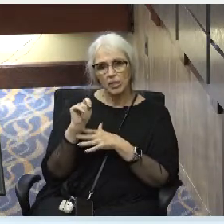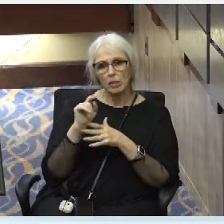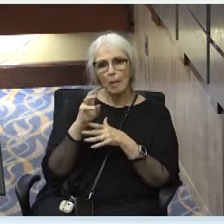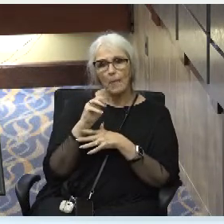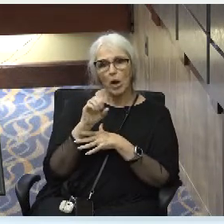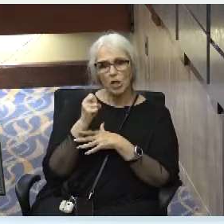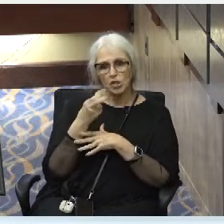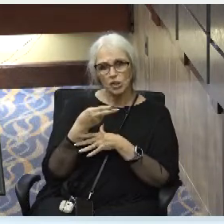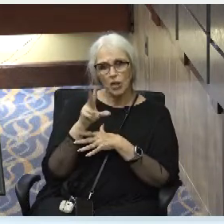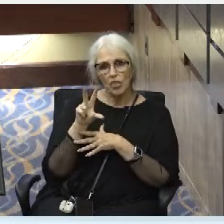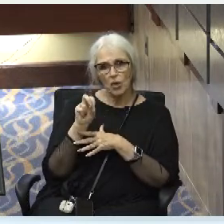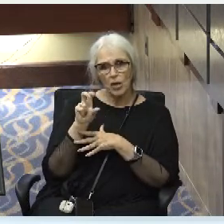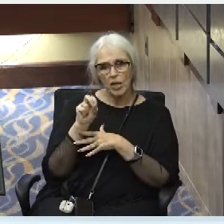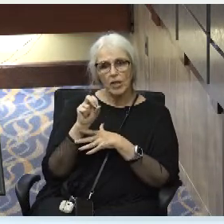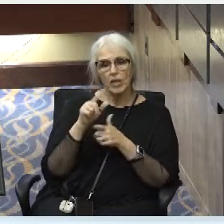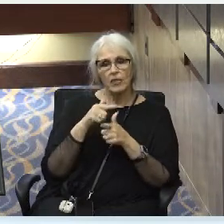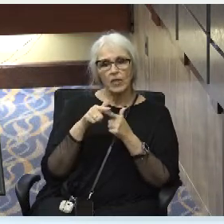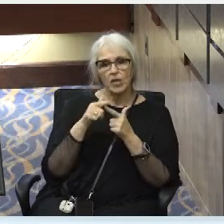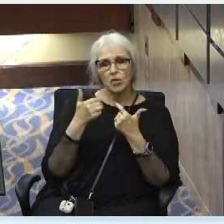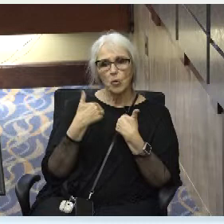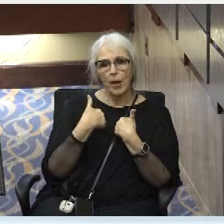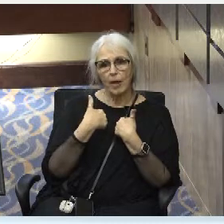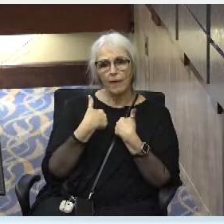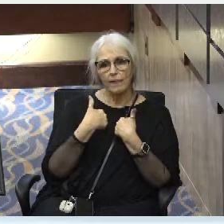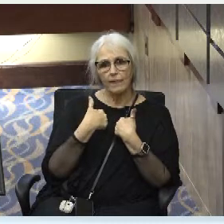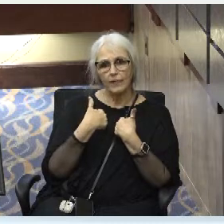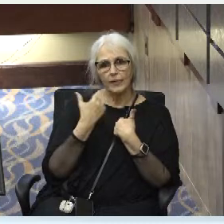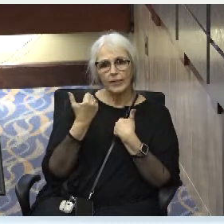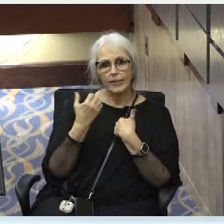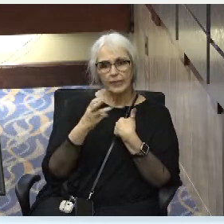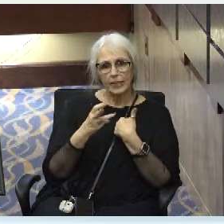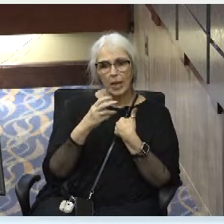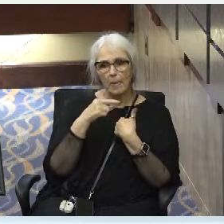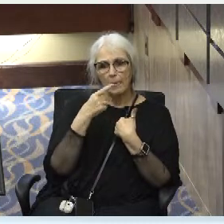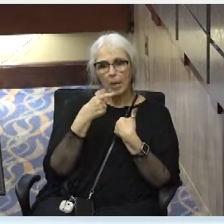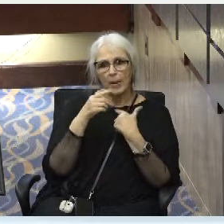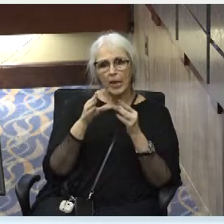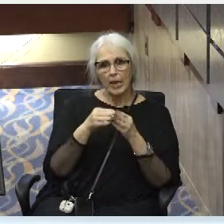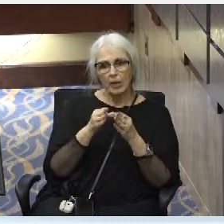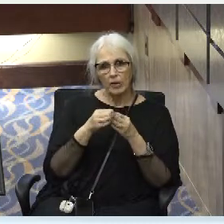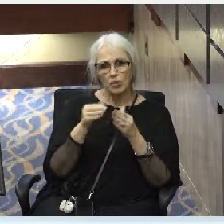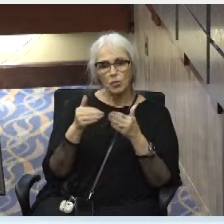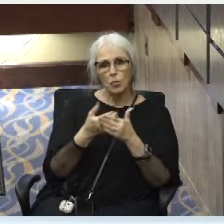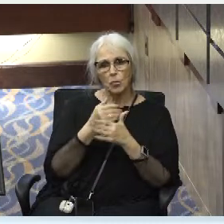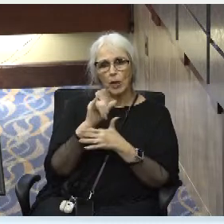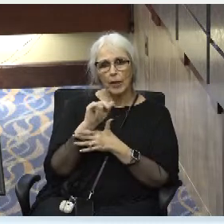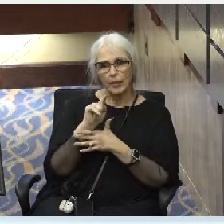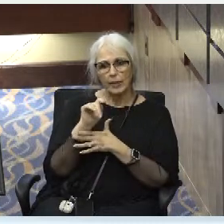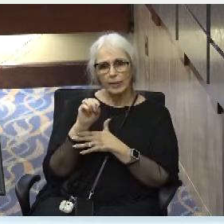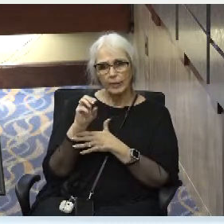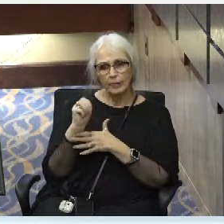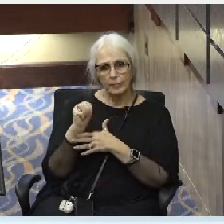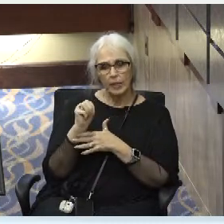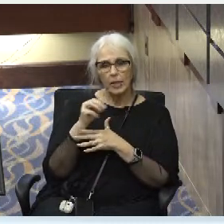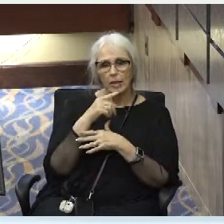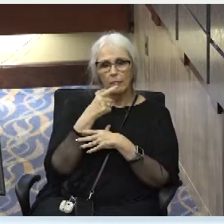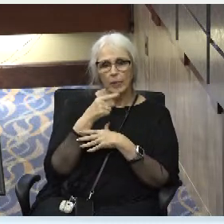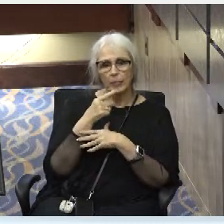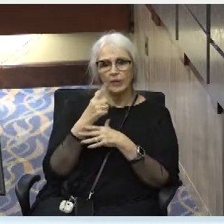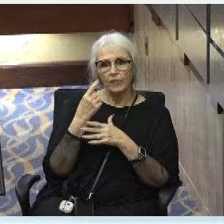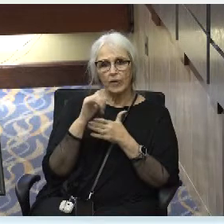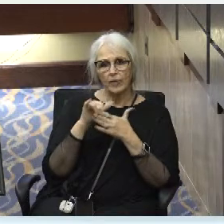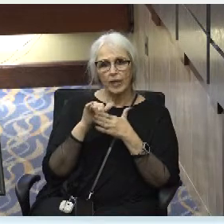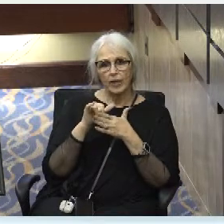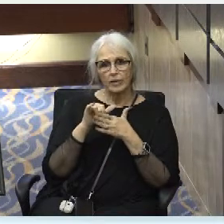30th. And then we'll have on the 16th, there'll be a public hearing, and this is a new item to the calendar, public hearing and first reading on the